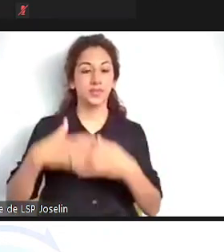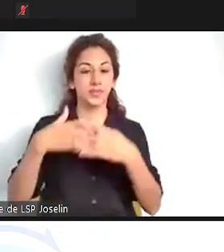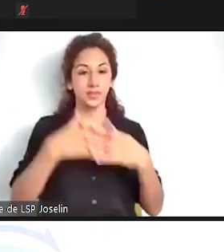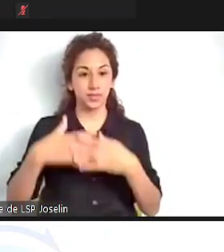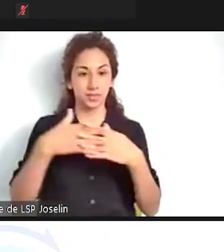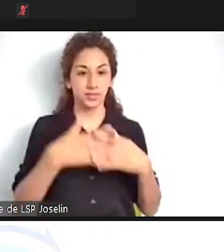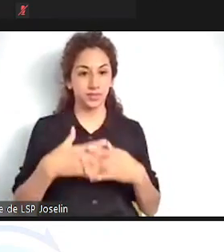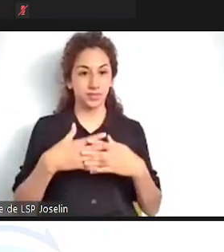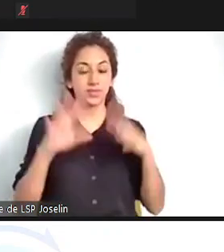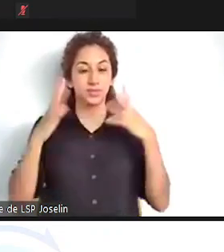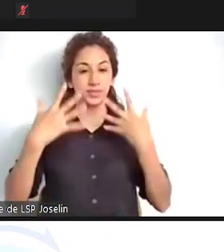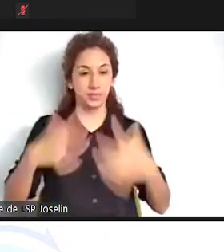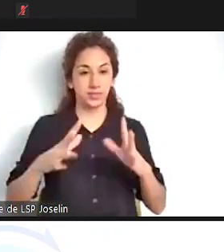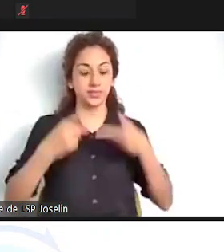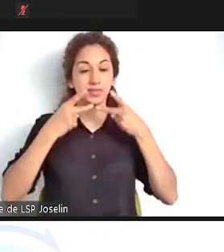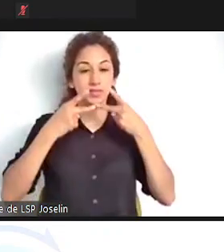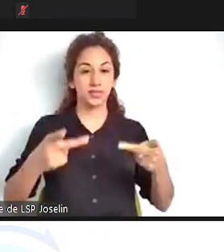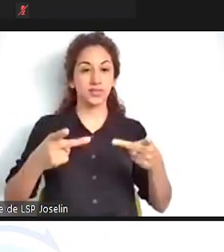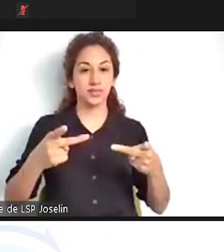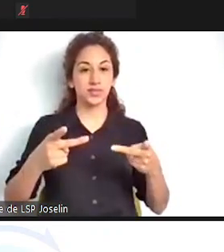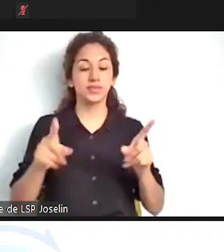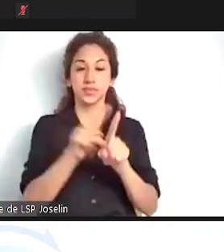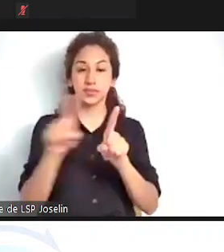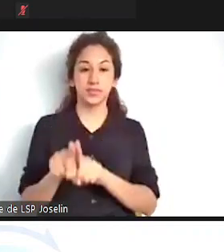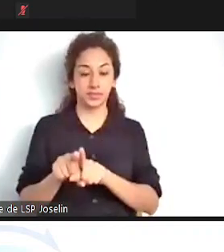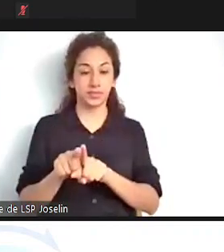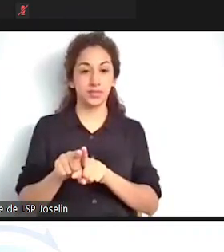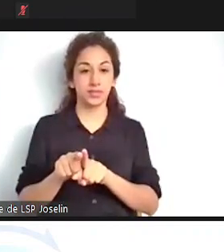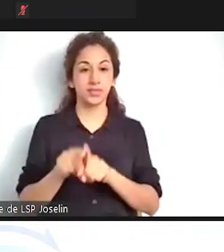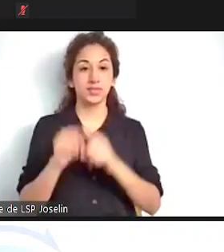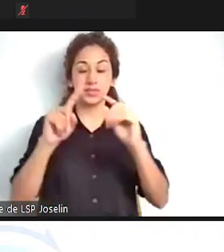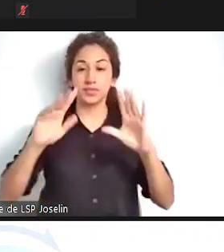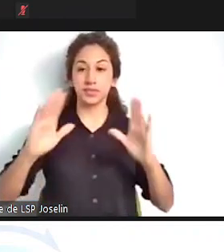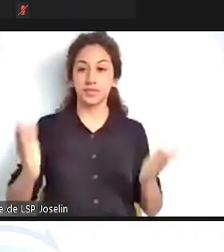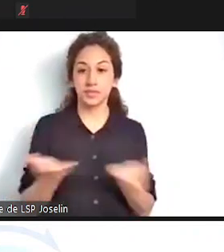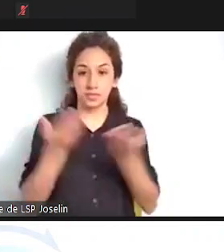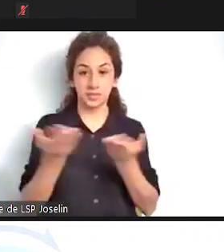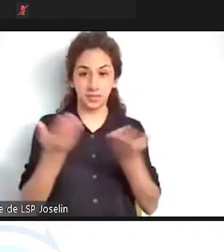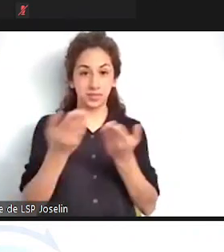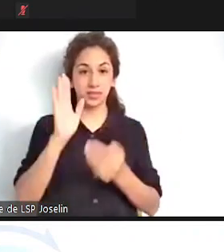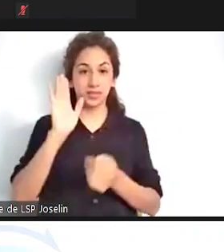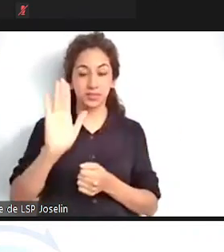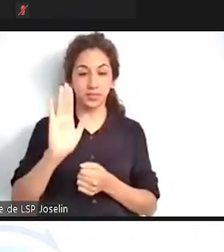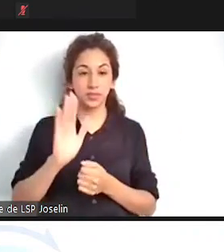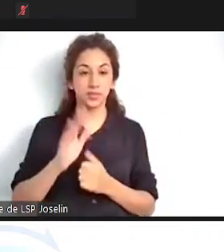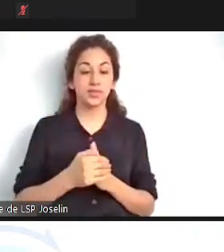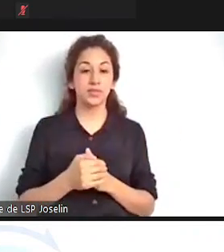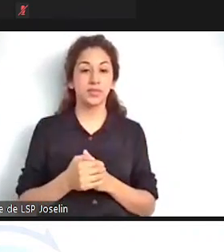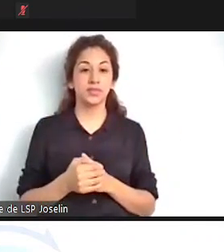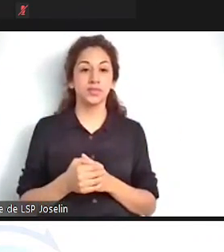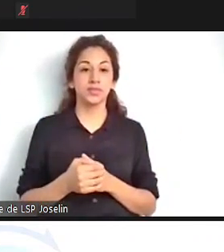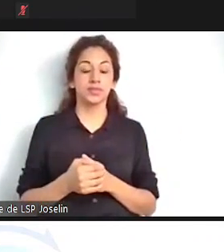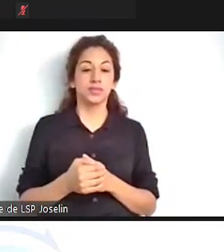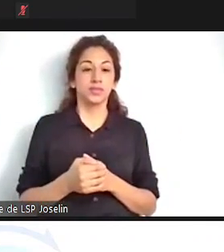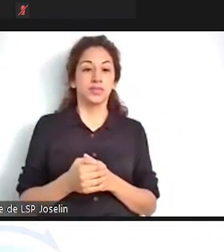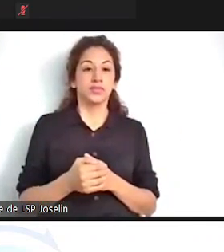states also announced that they would um